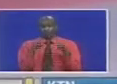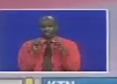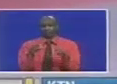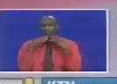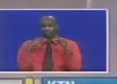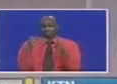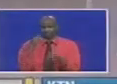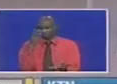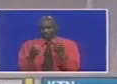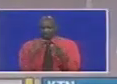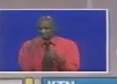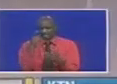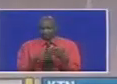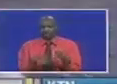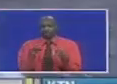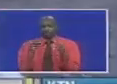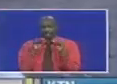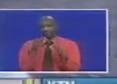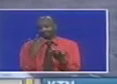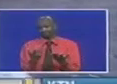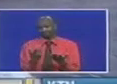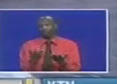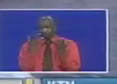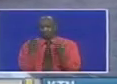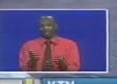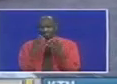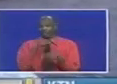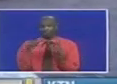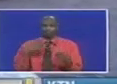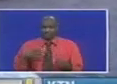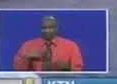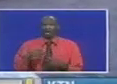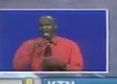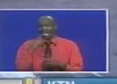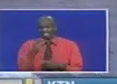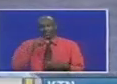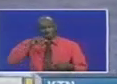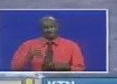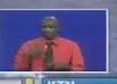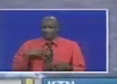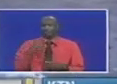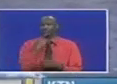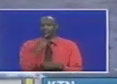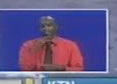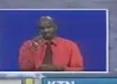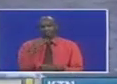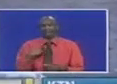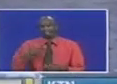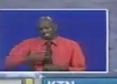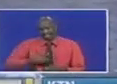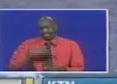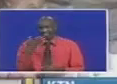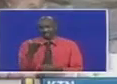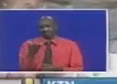president to weigh in on a weighty matter, that of the fate of hundreds of thousands of people in Turkana facing starvation